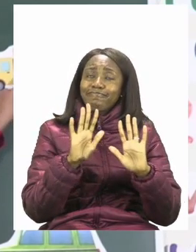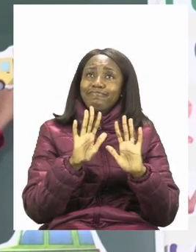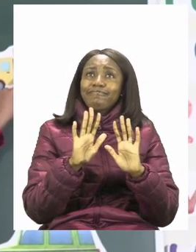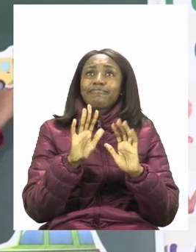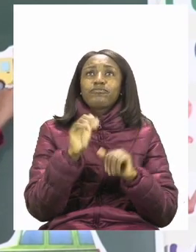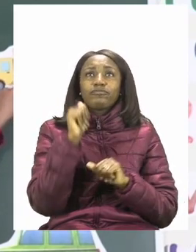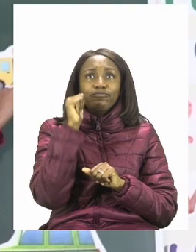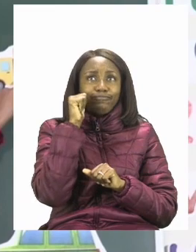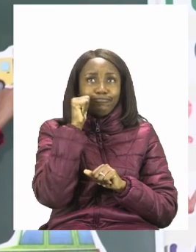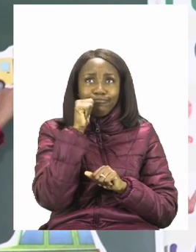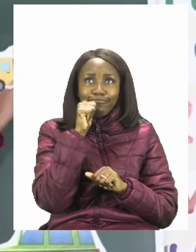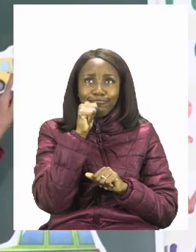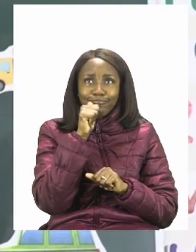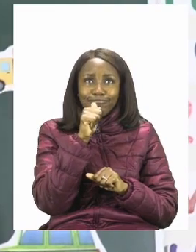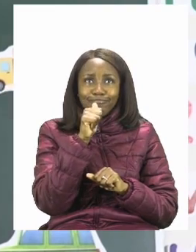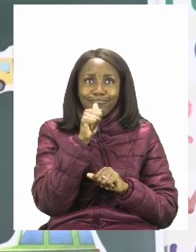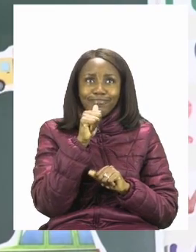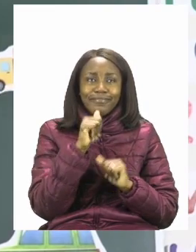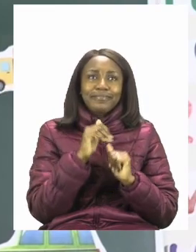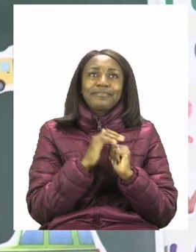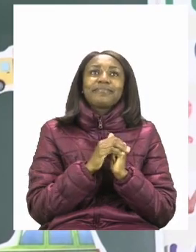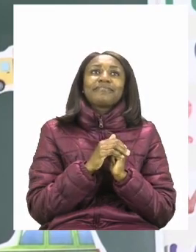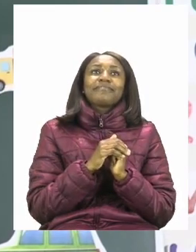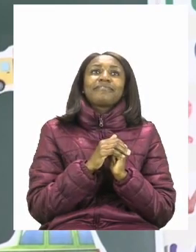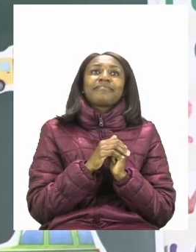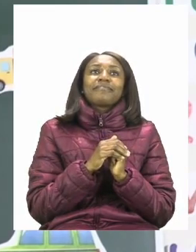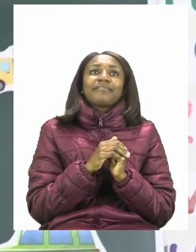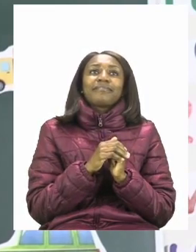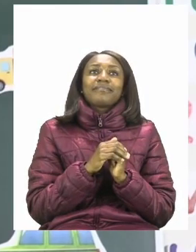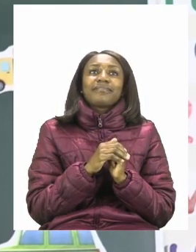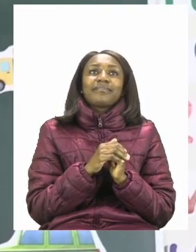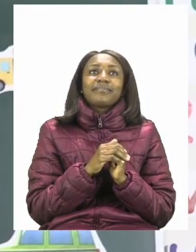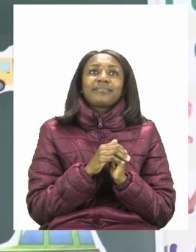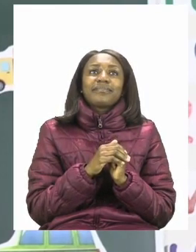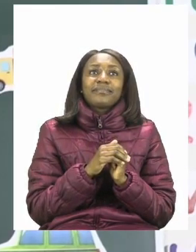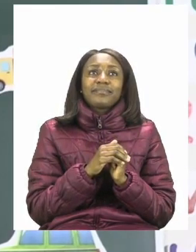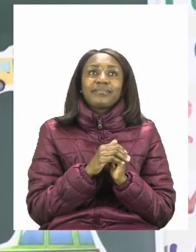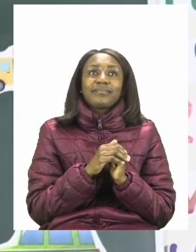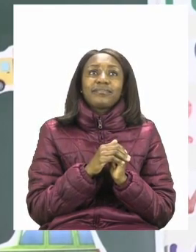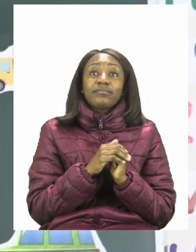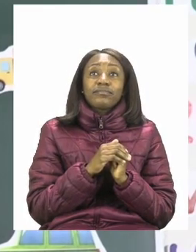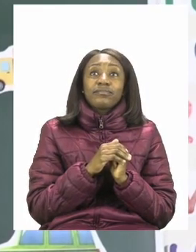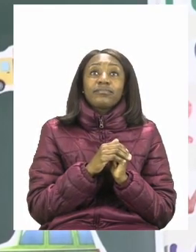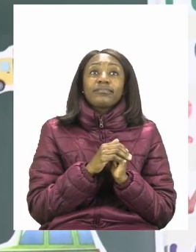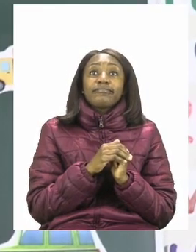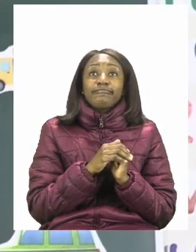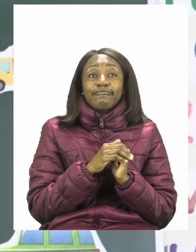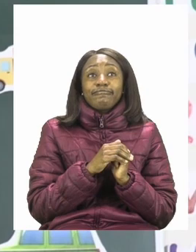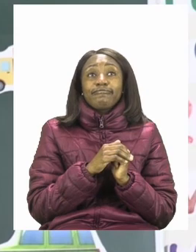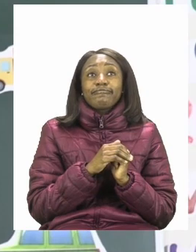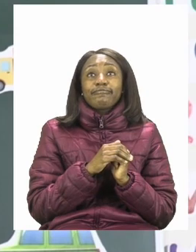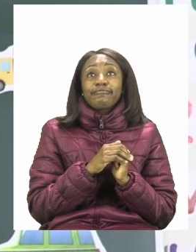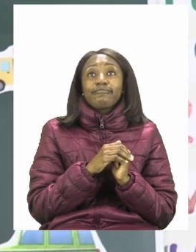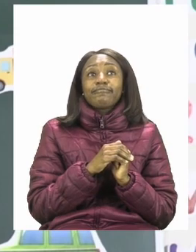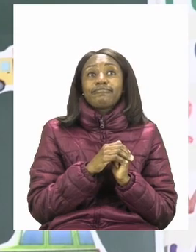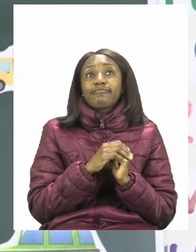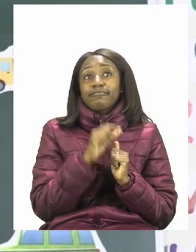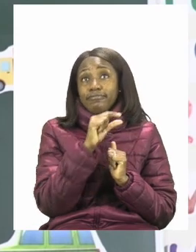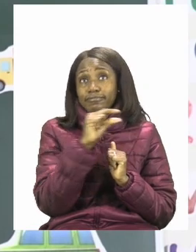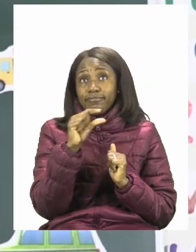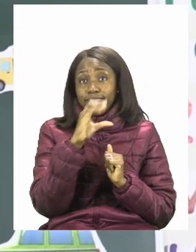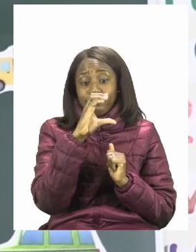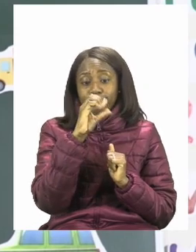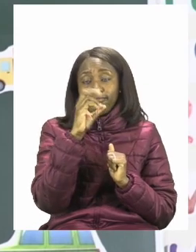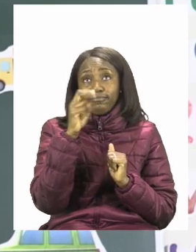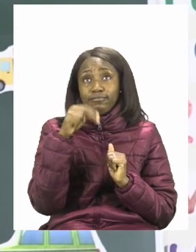color yellow. There we go. And then we move on. We look at the